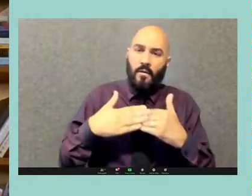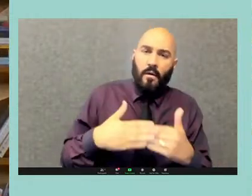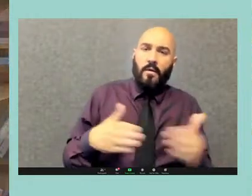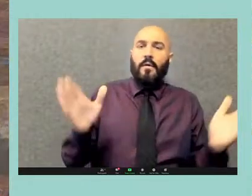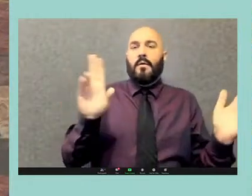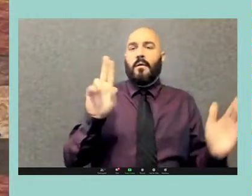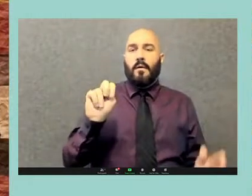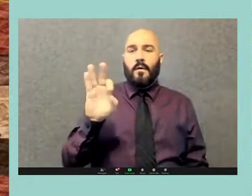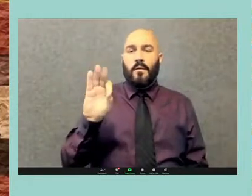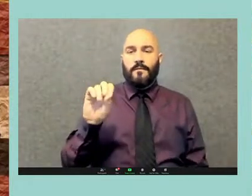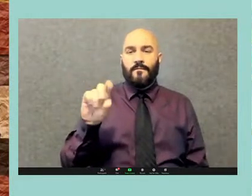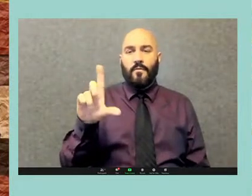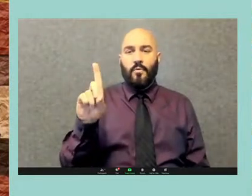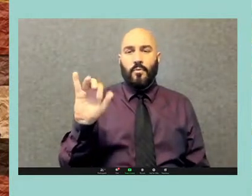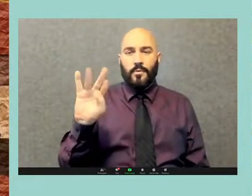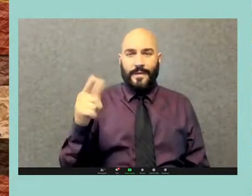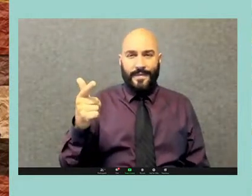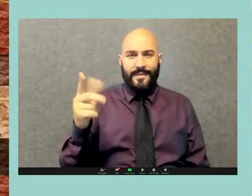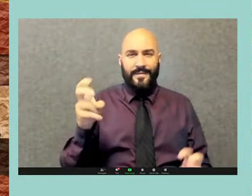Welcome.